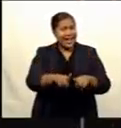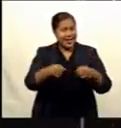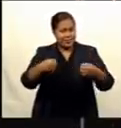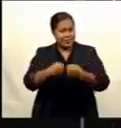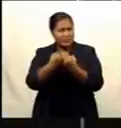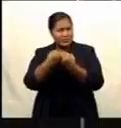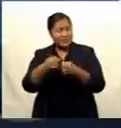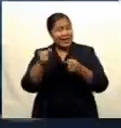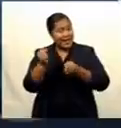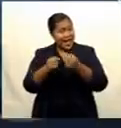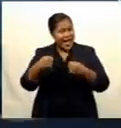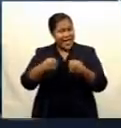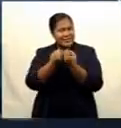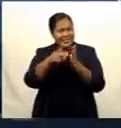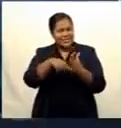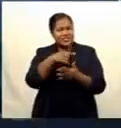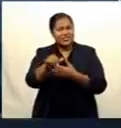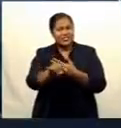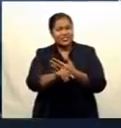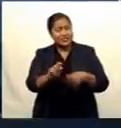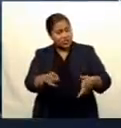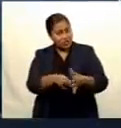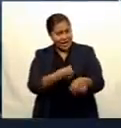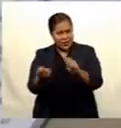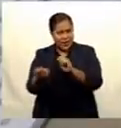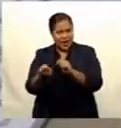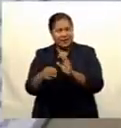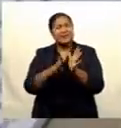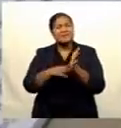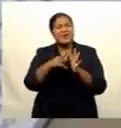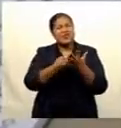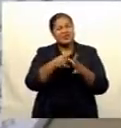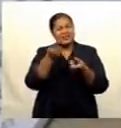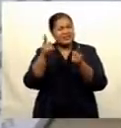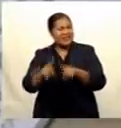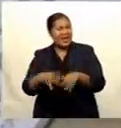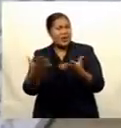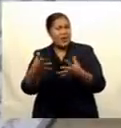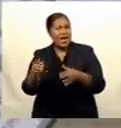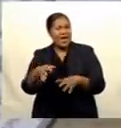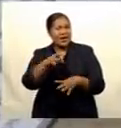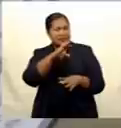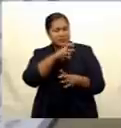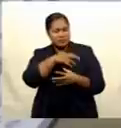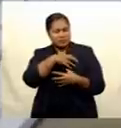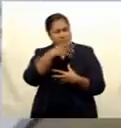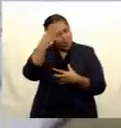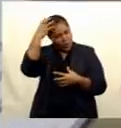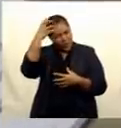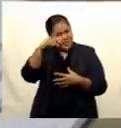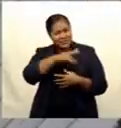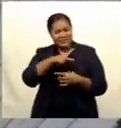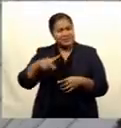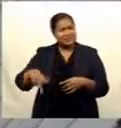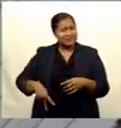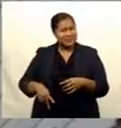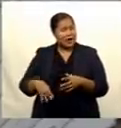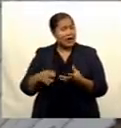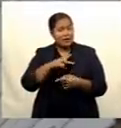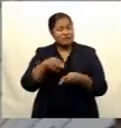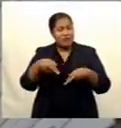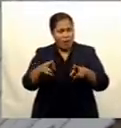in January. Merioni Vuniyayawa died on January 9th along the Queen's Road in Vesese, Lautoka. ACCF Chief